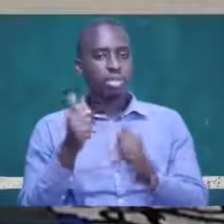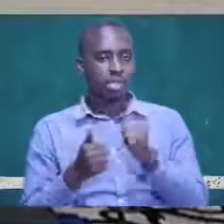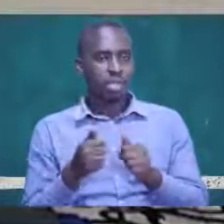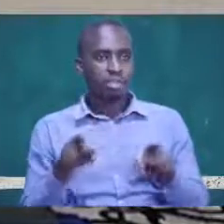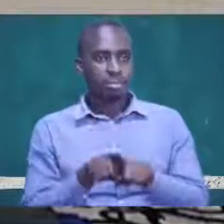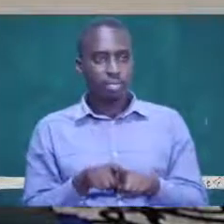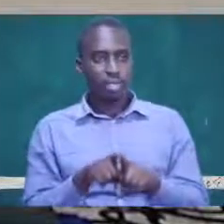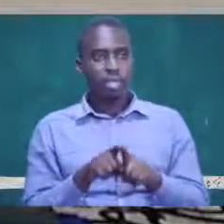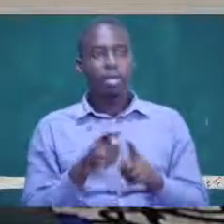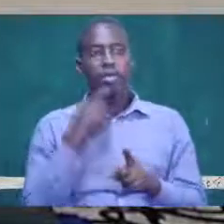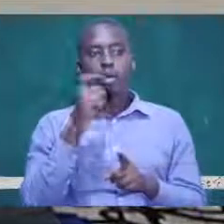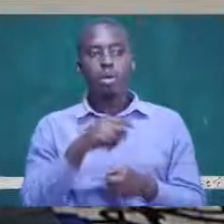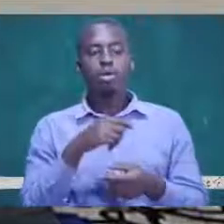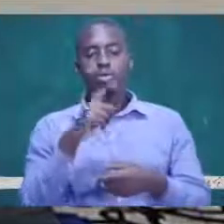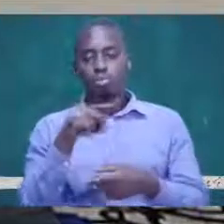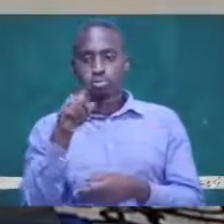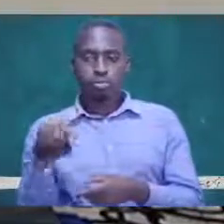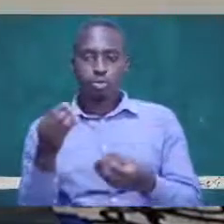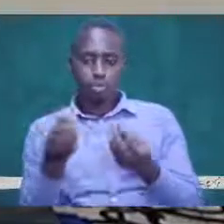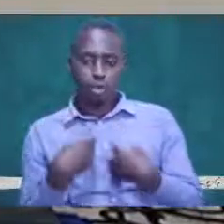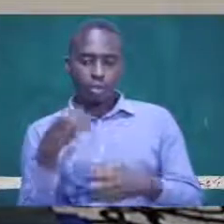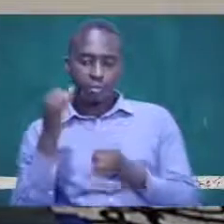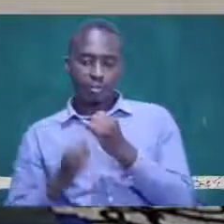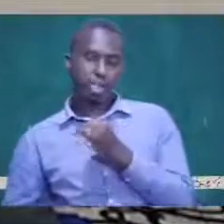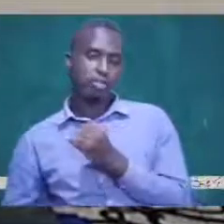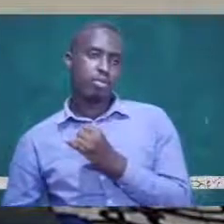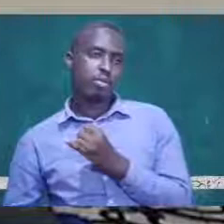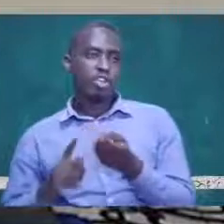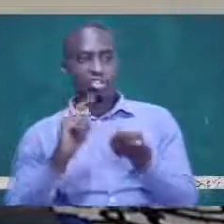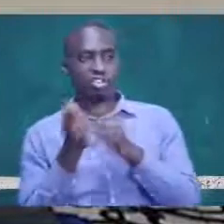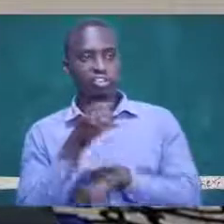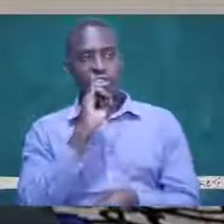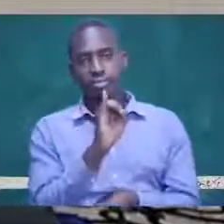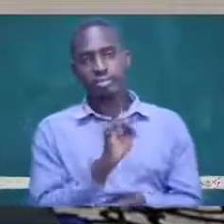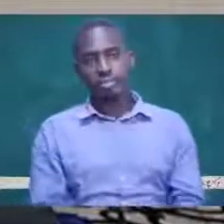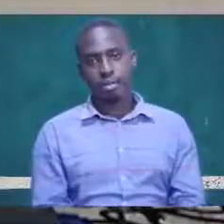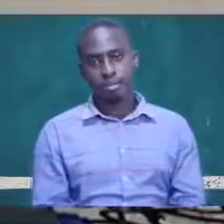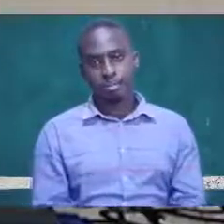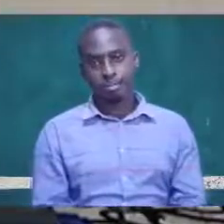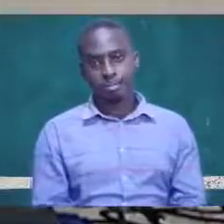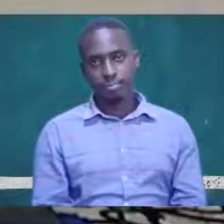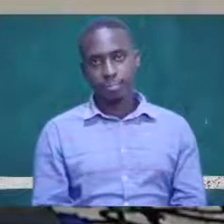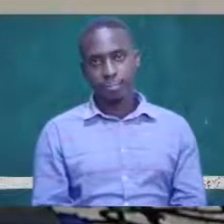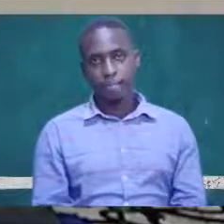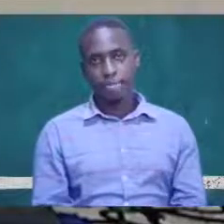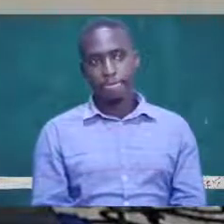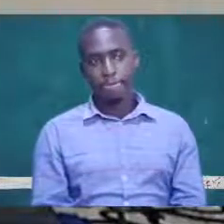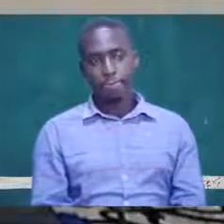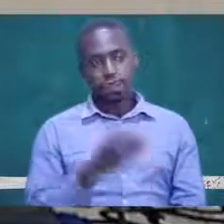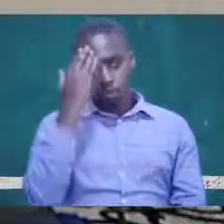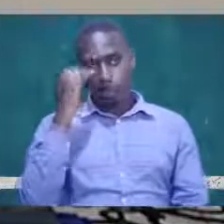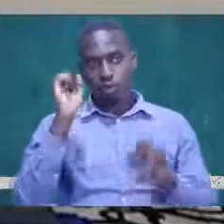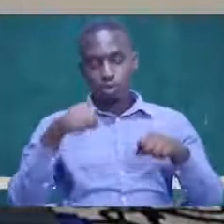change in expenditure multiplies itself to give a final change in investment. Now, to get